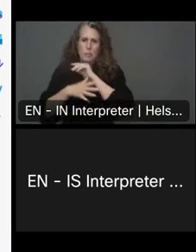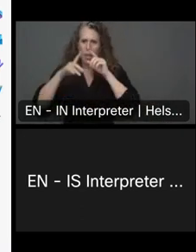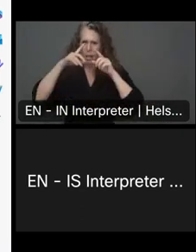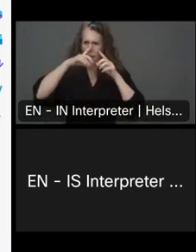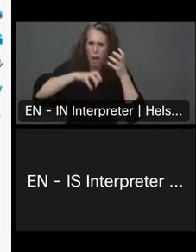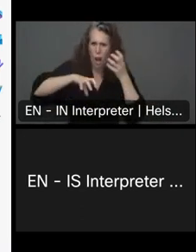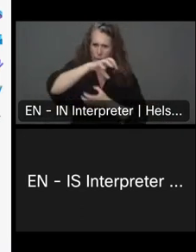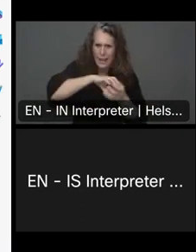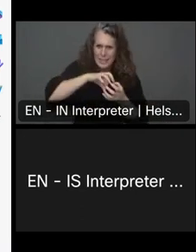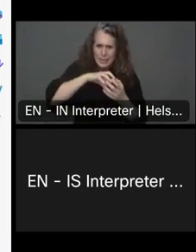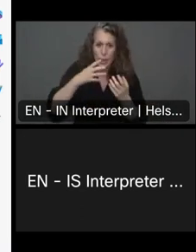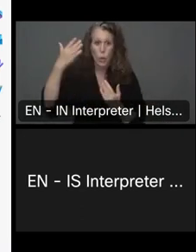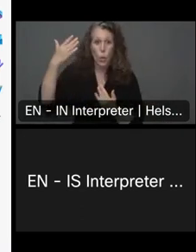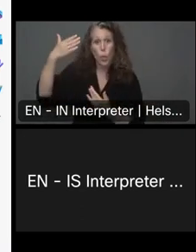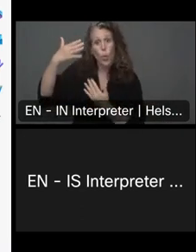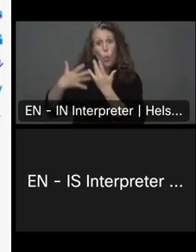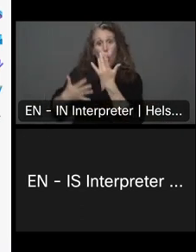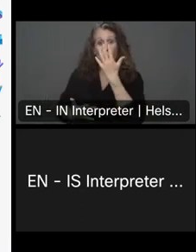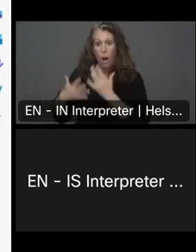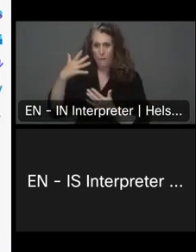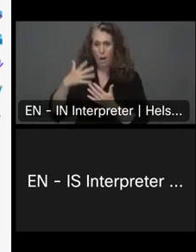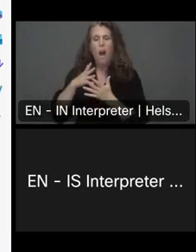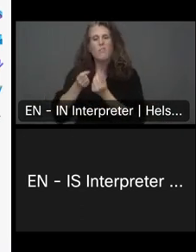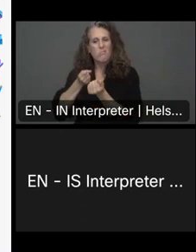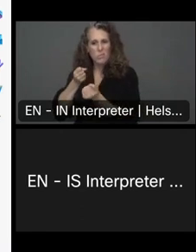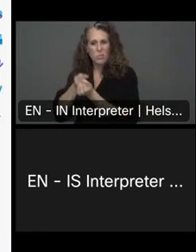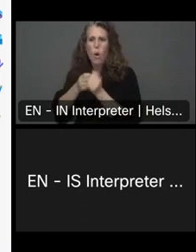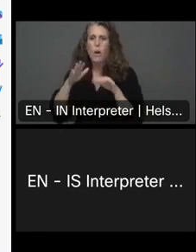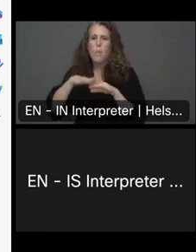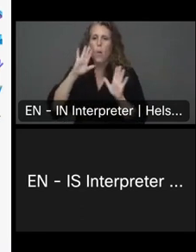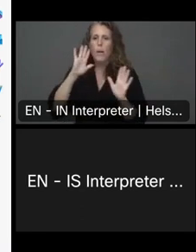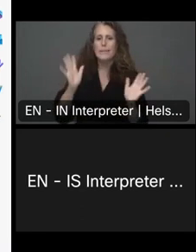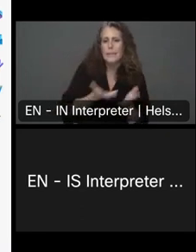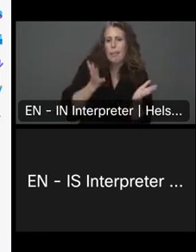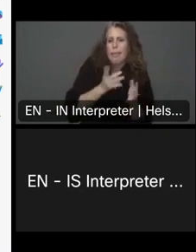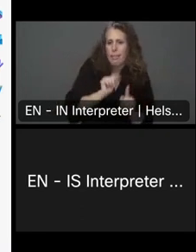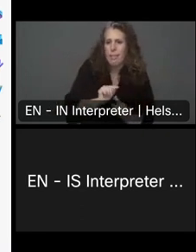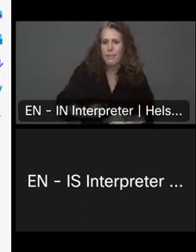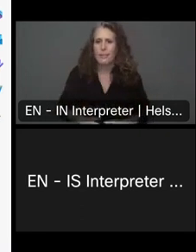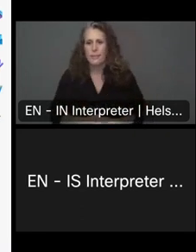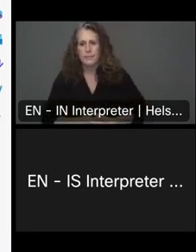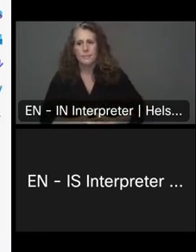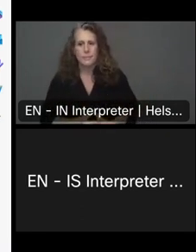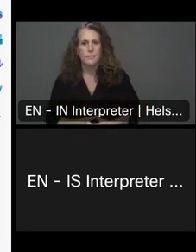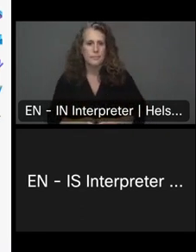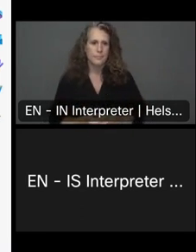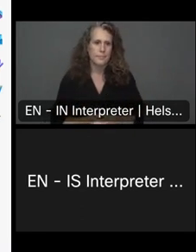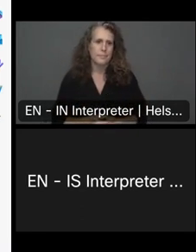quantifiers optimize the simplicity informativeness trade-off. Within the